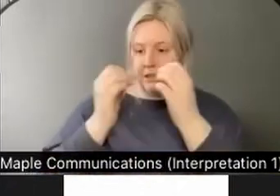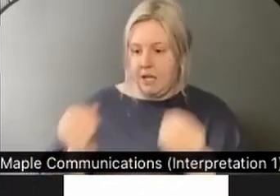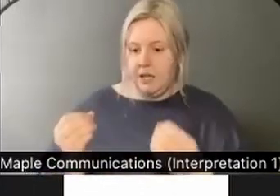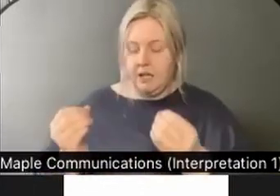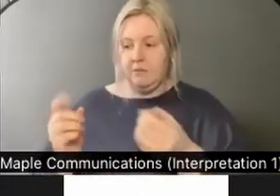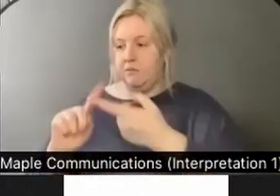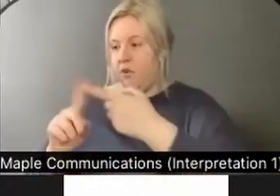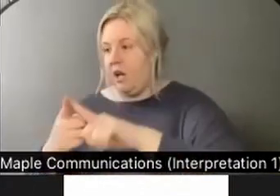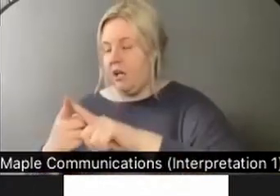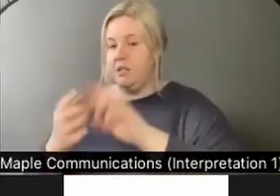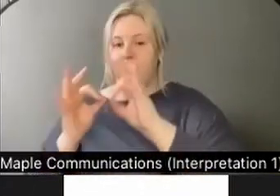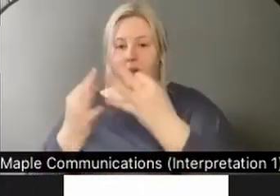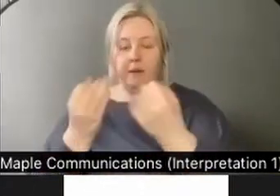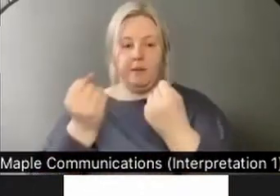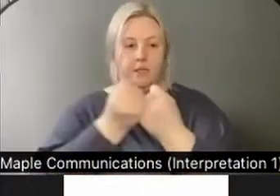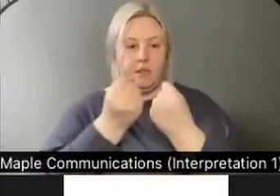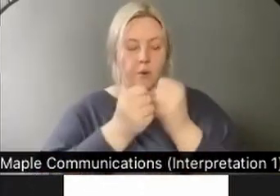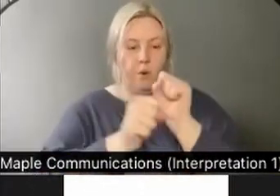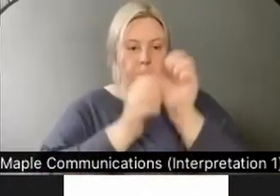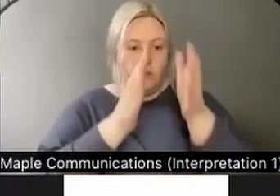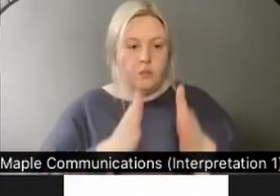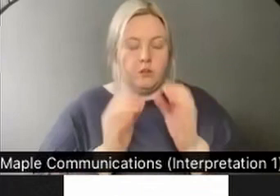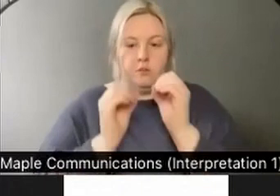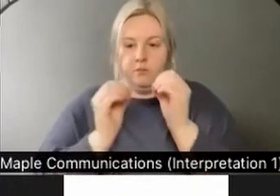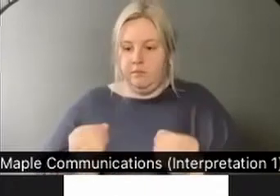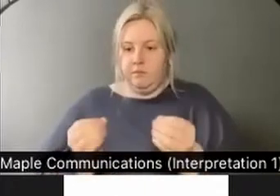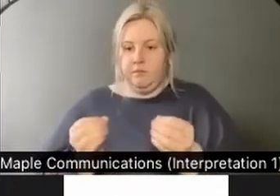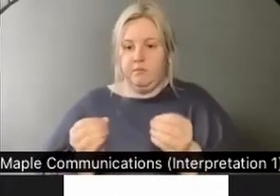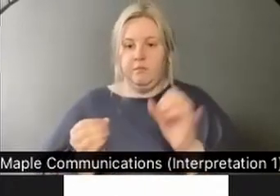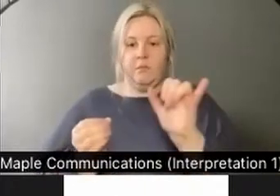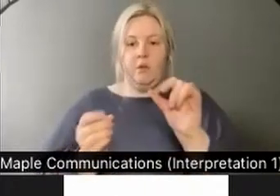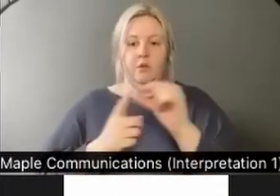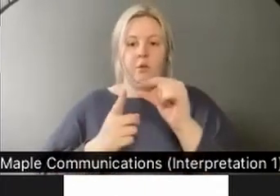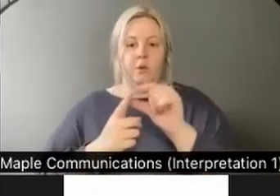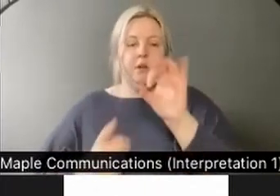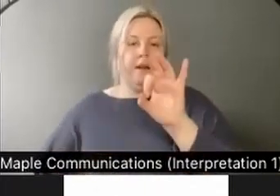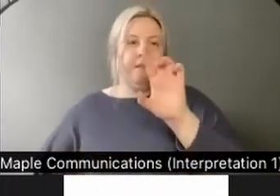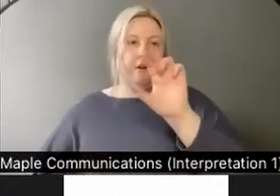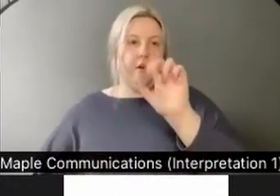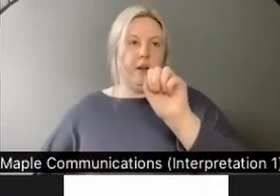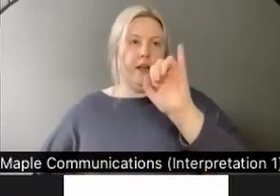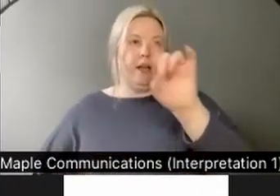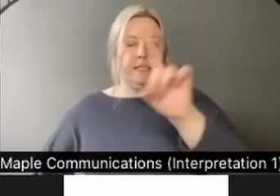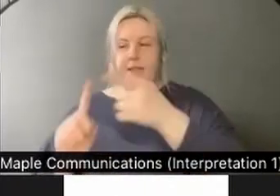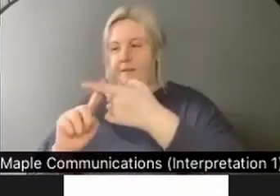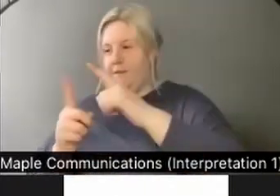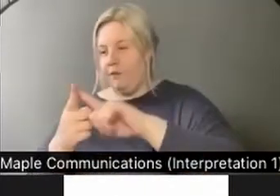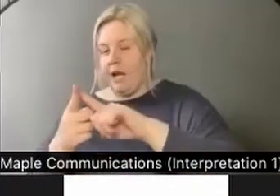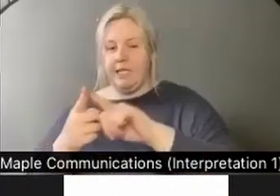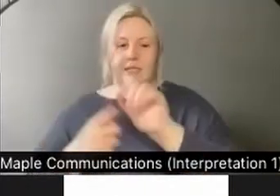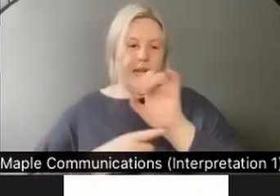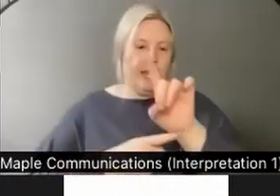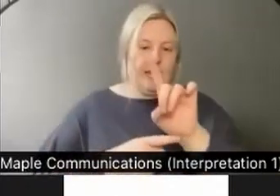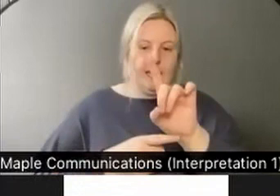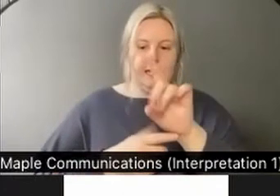and fraides, combination friend and aide, who would normally have been taking shifts being with me in hospital were now